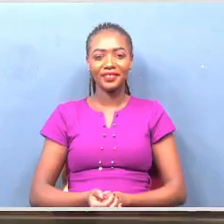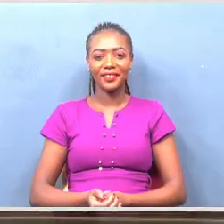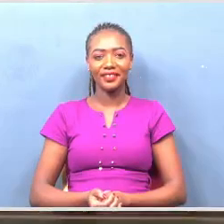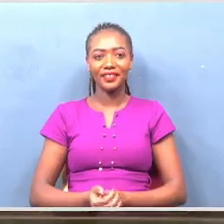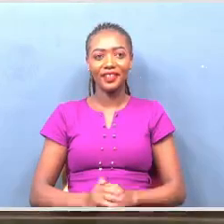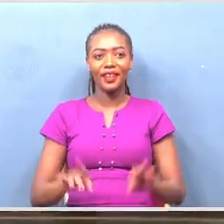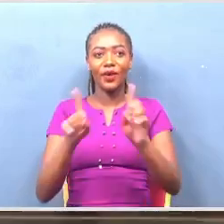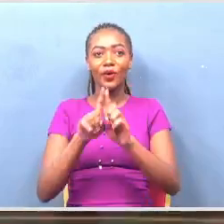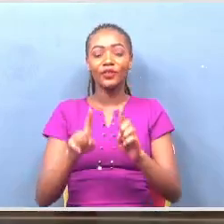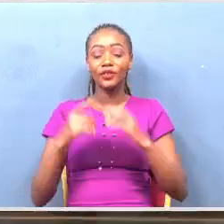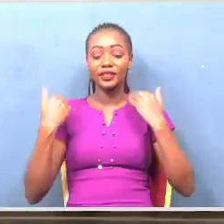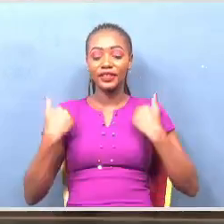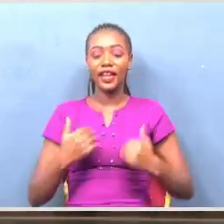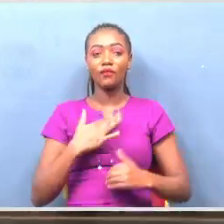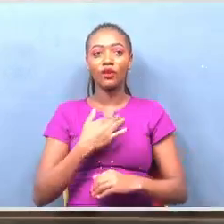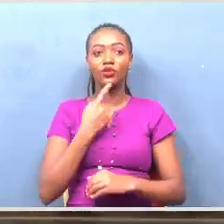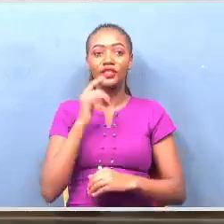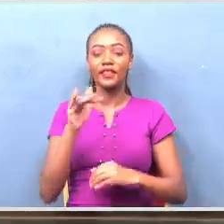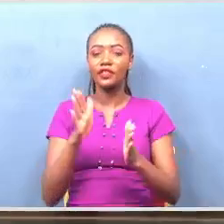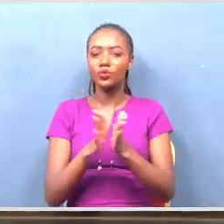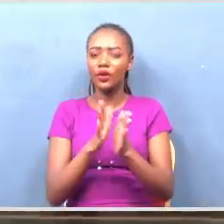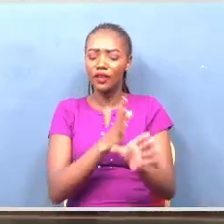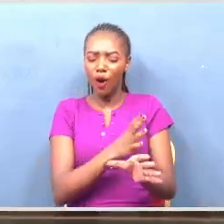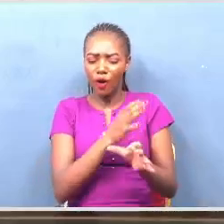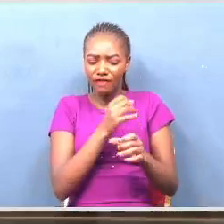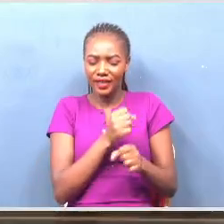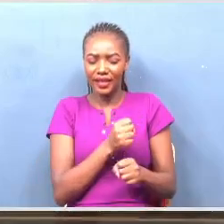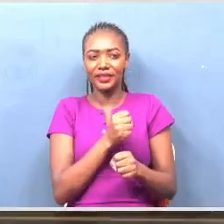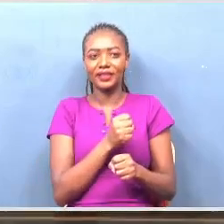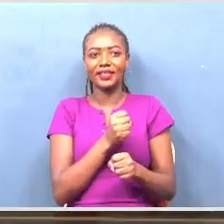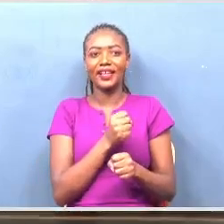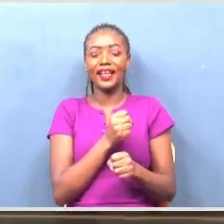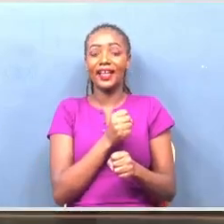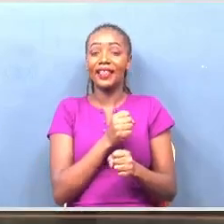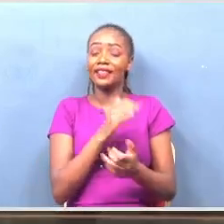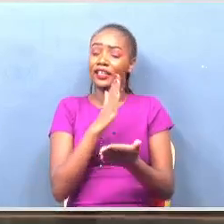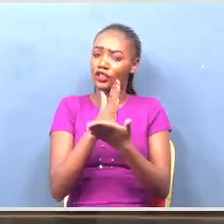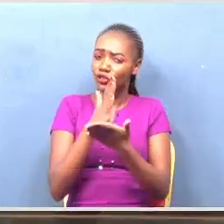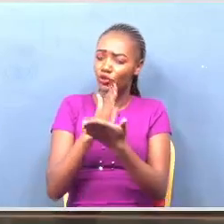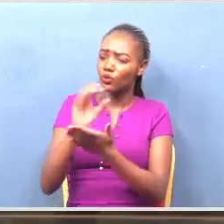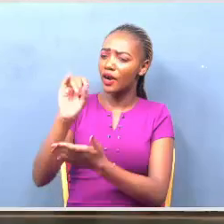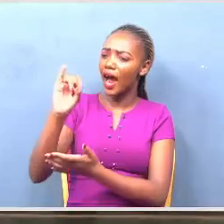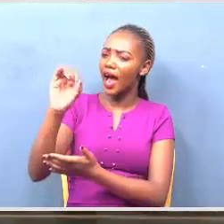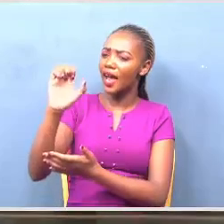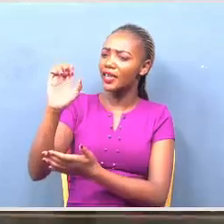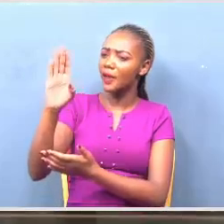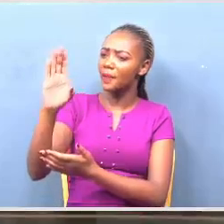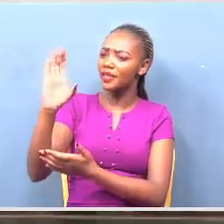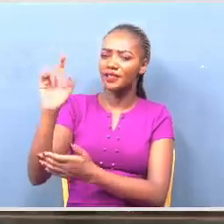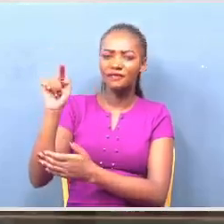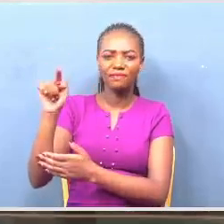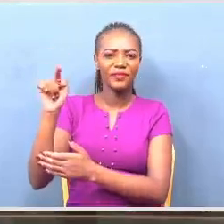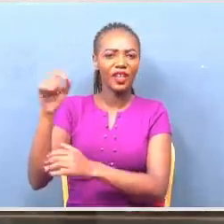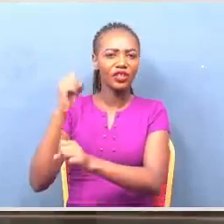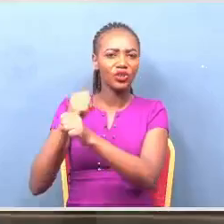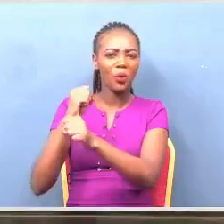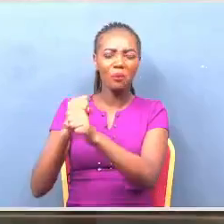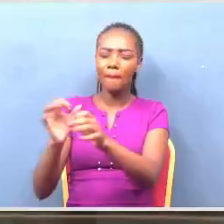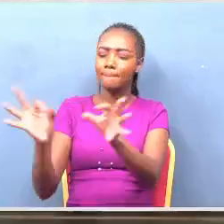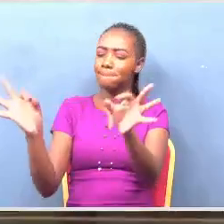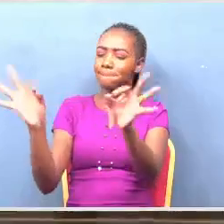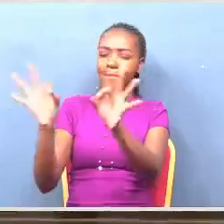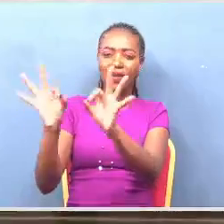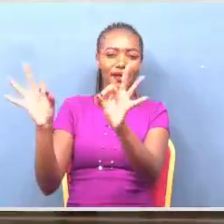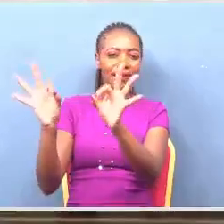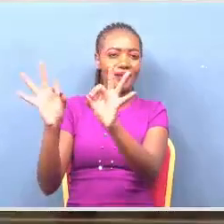I say this with conviction that the IEBC amazed all of us.